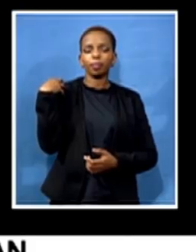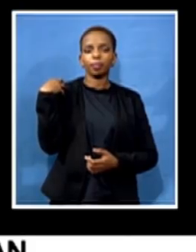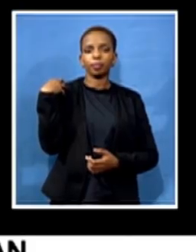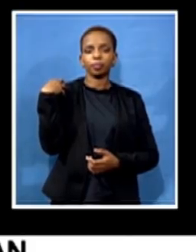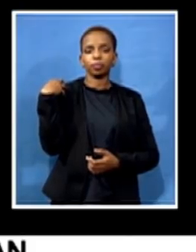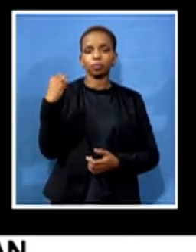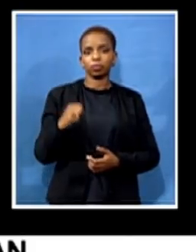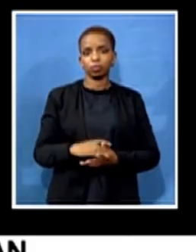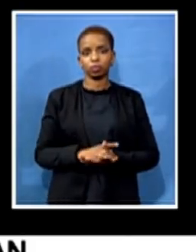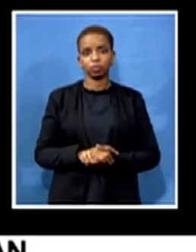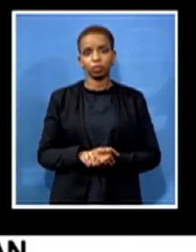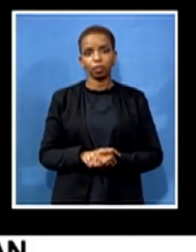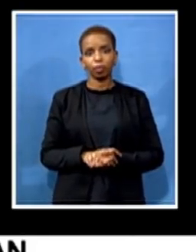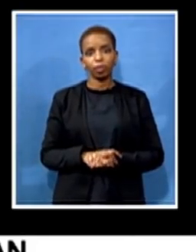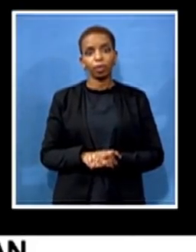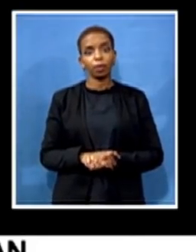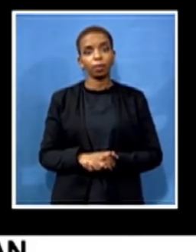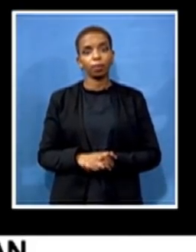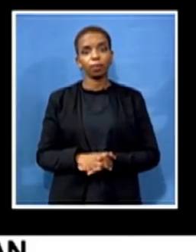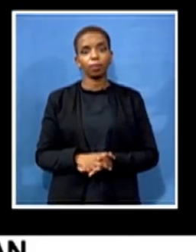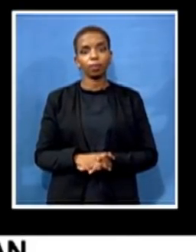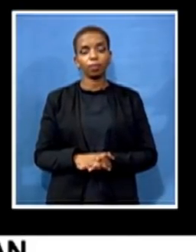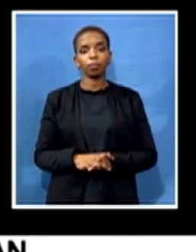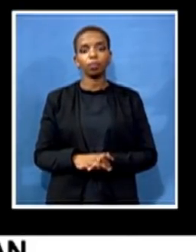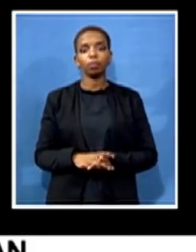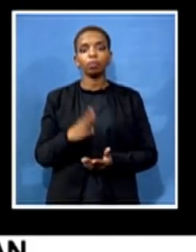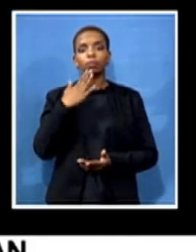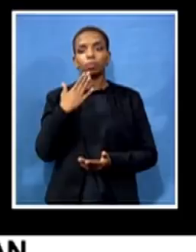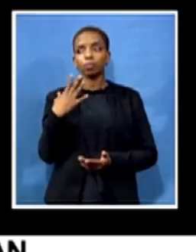okay. Thanks, Minister. Okay.